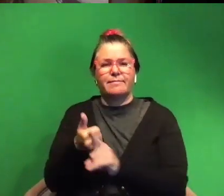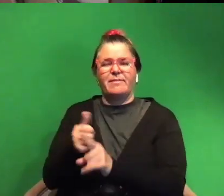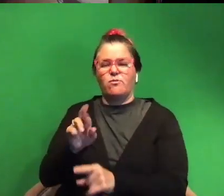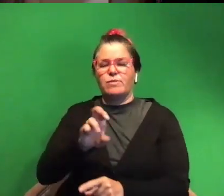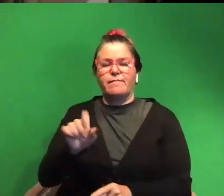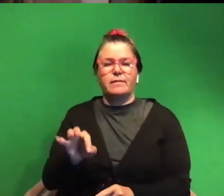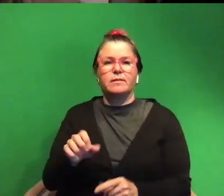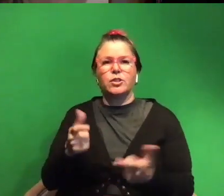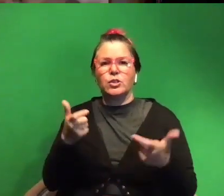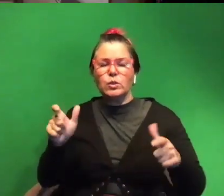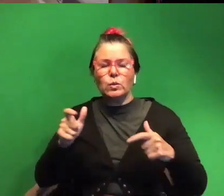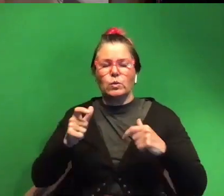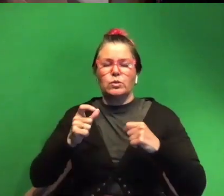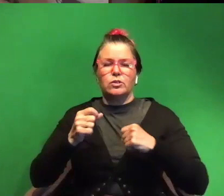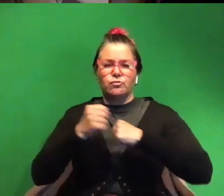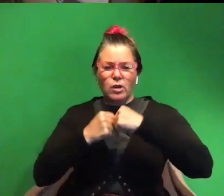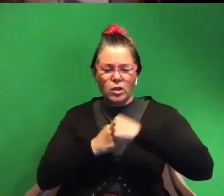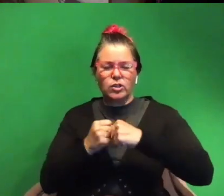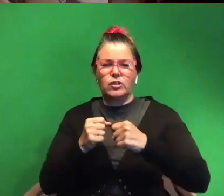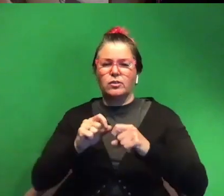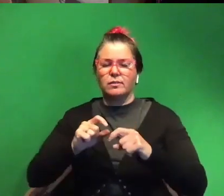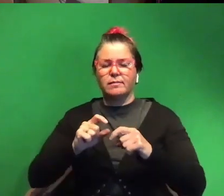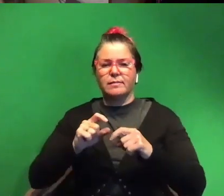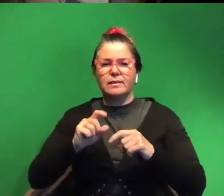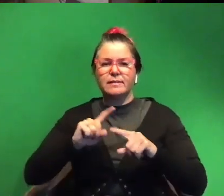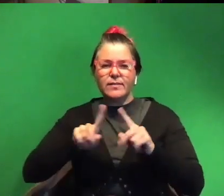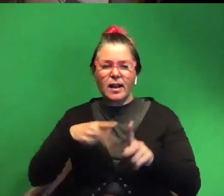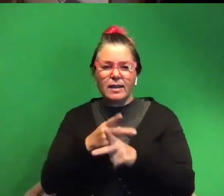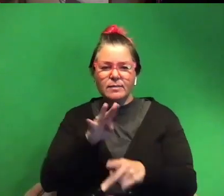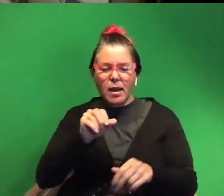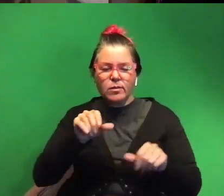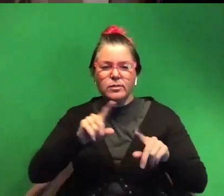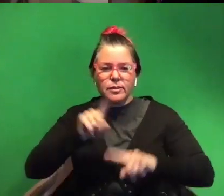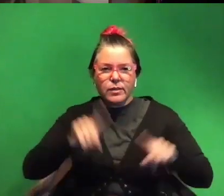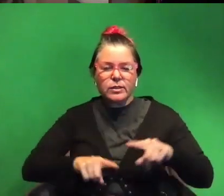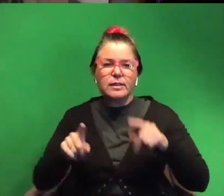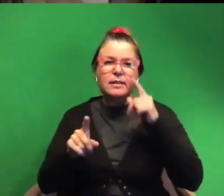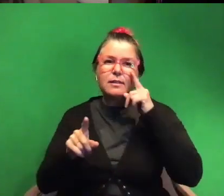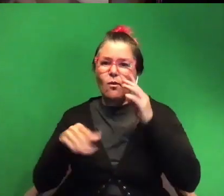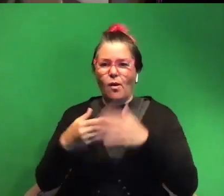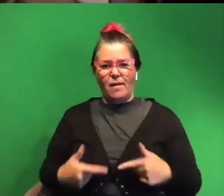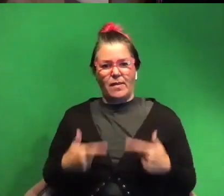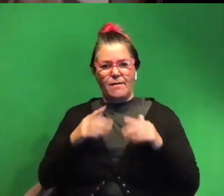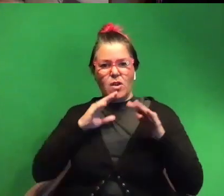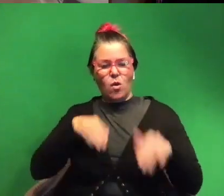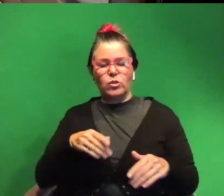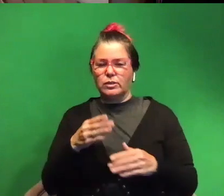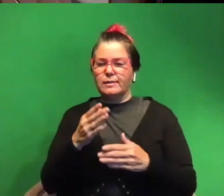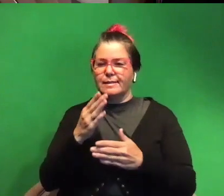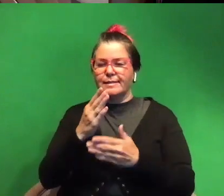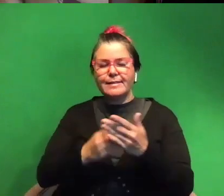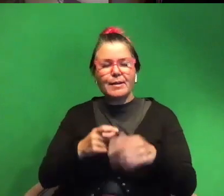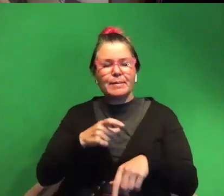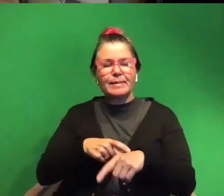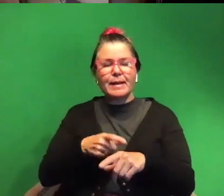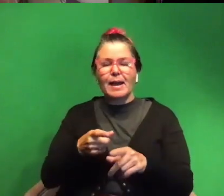really huge building blocks for all different types of biodiversity, of sort of all of the life in the ocean that we know. At some point, the majority